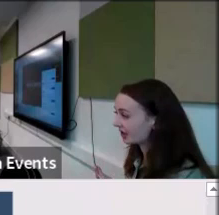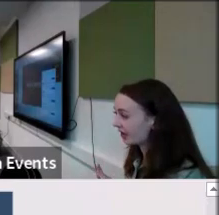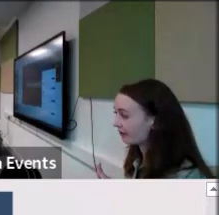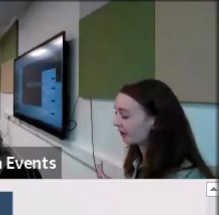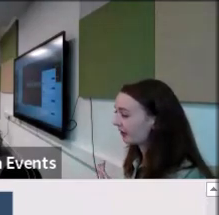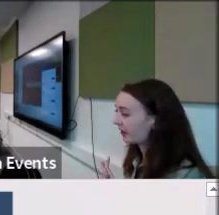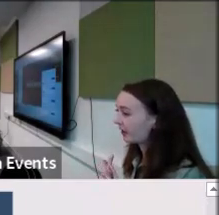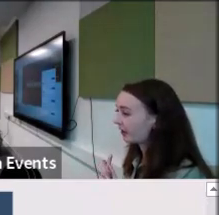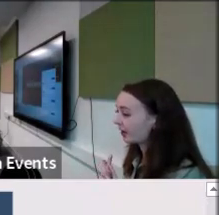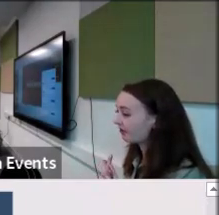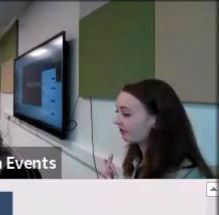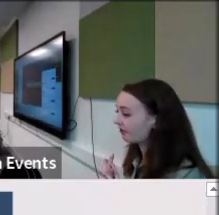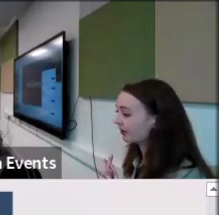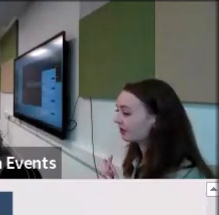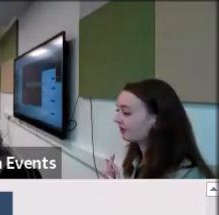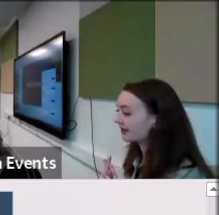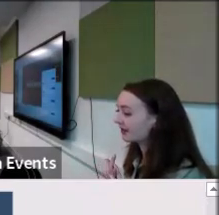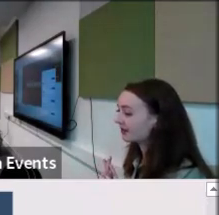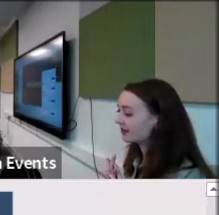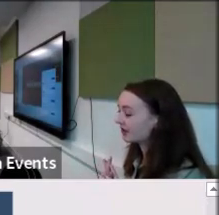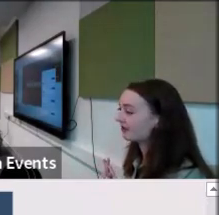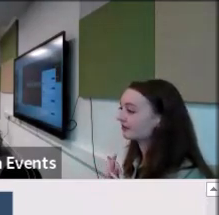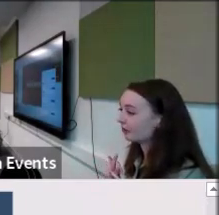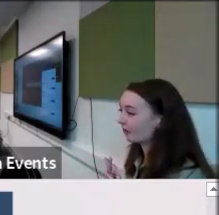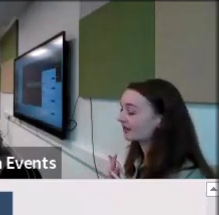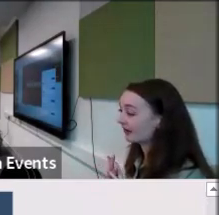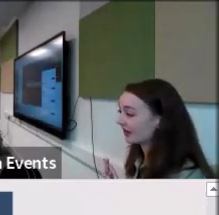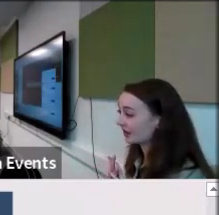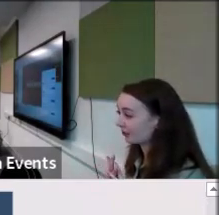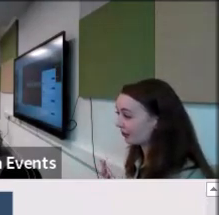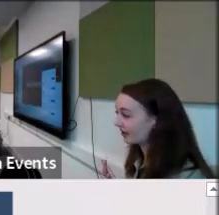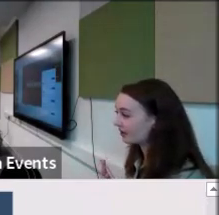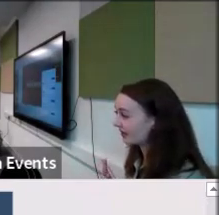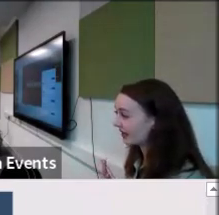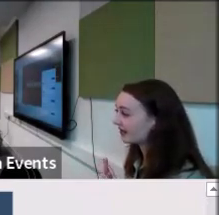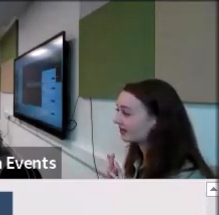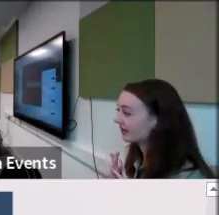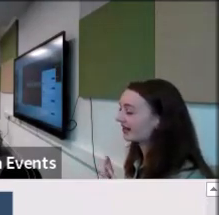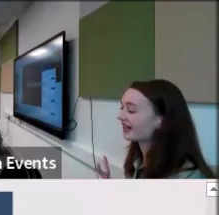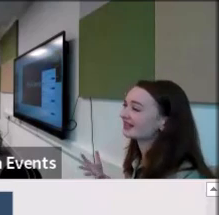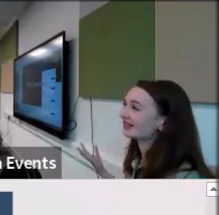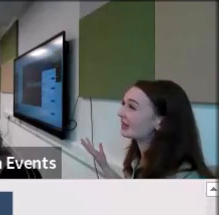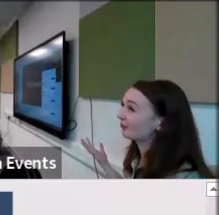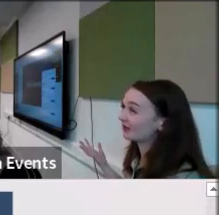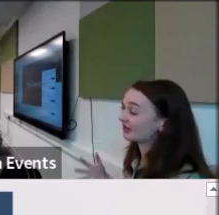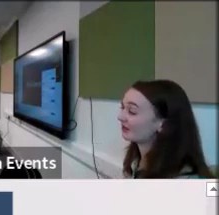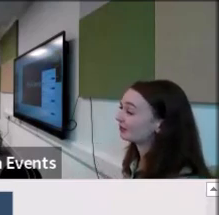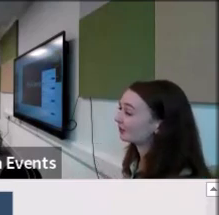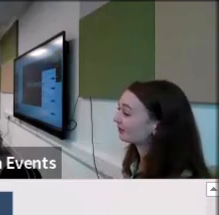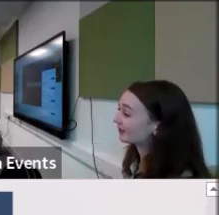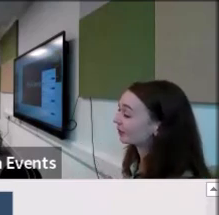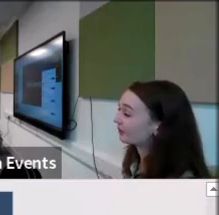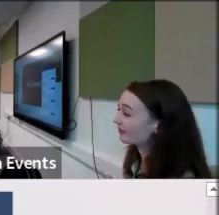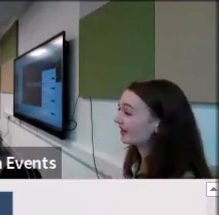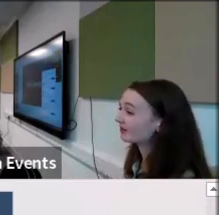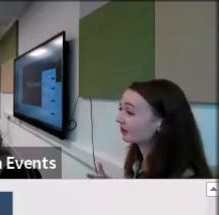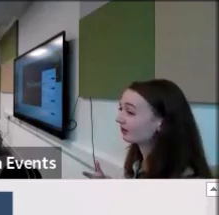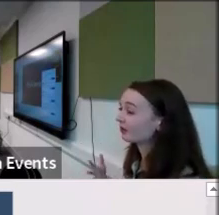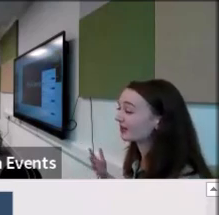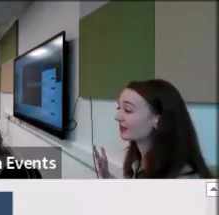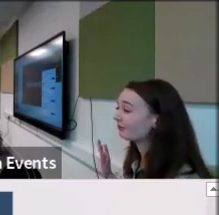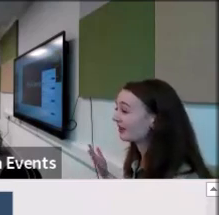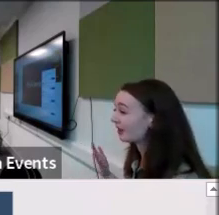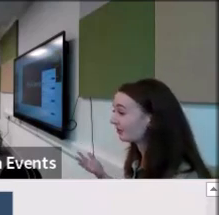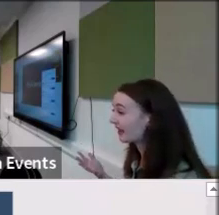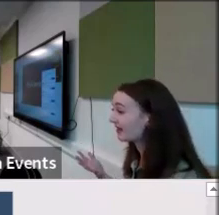urgent issue, one of the best things you can do is request regular progress updates. Again, it's labour on the individual, so it's not perfect,